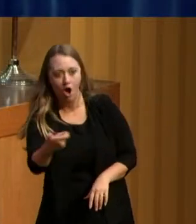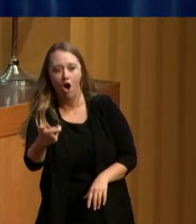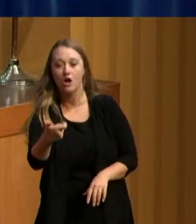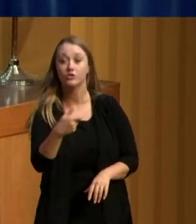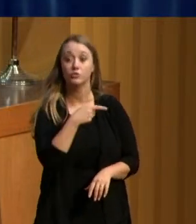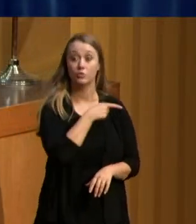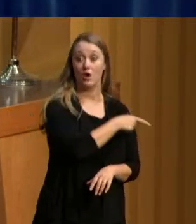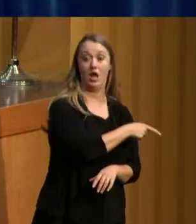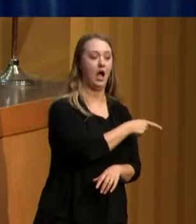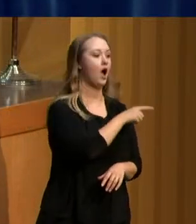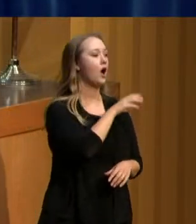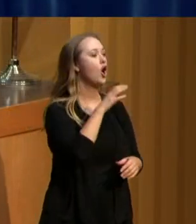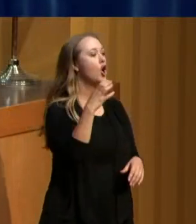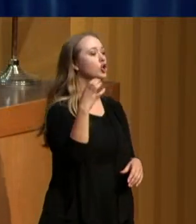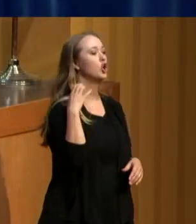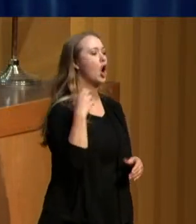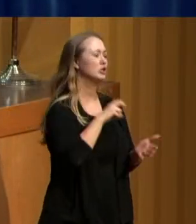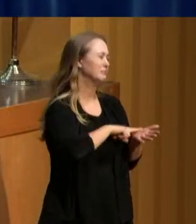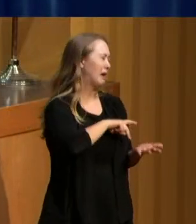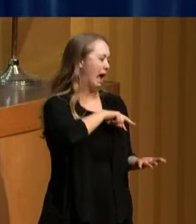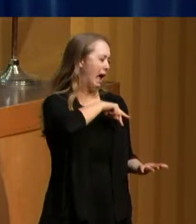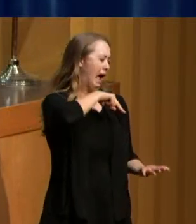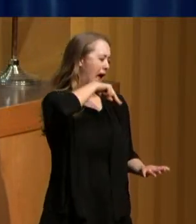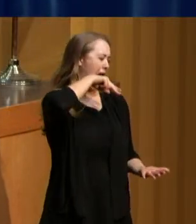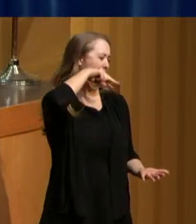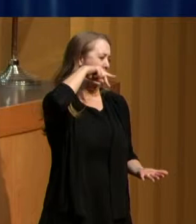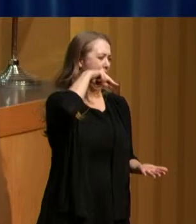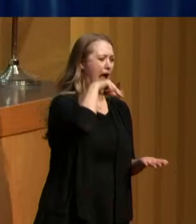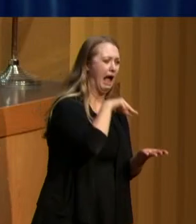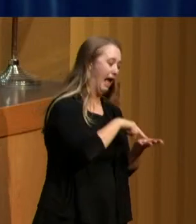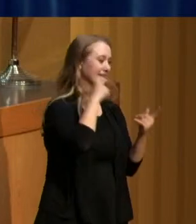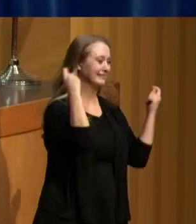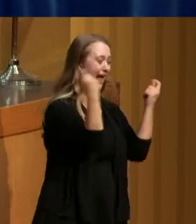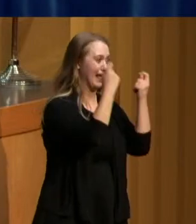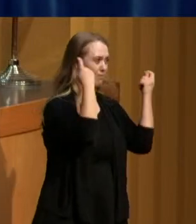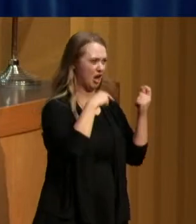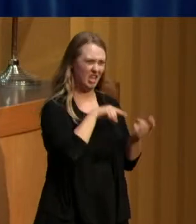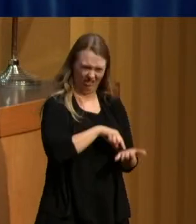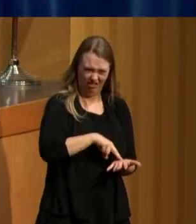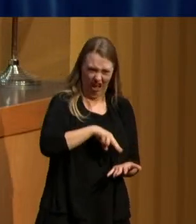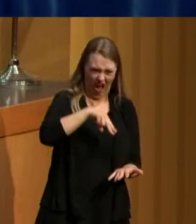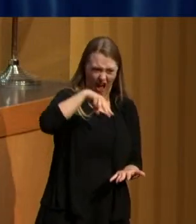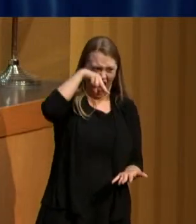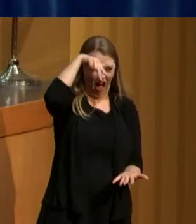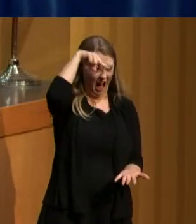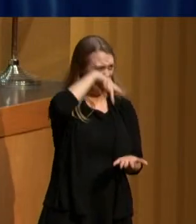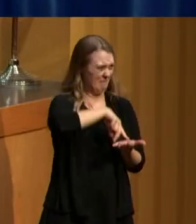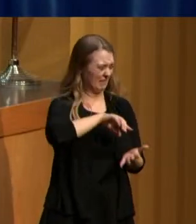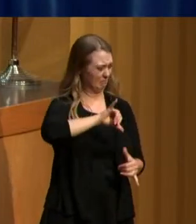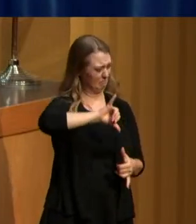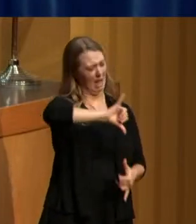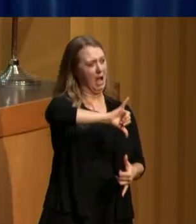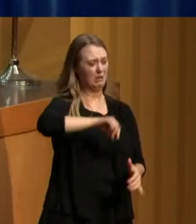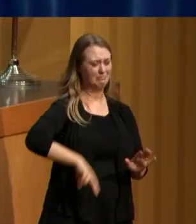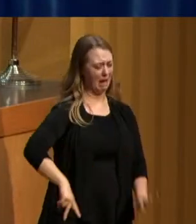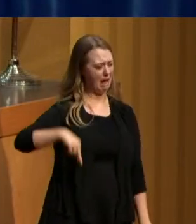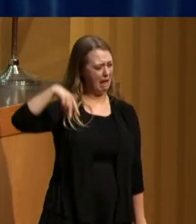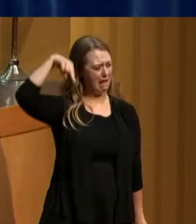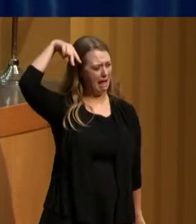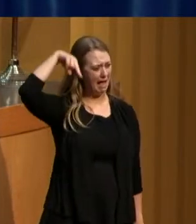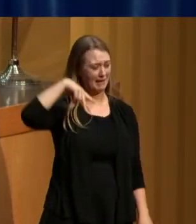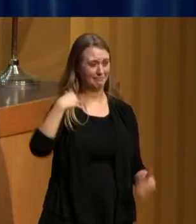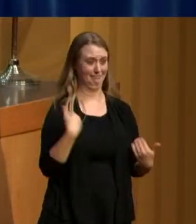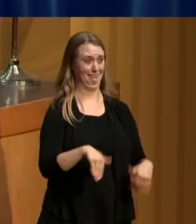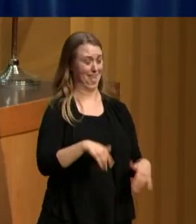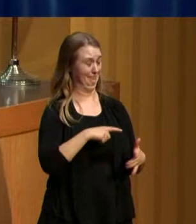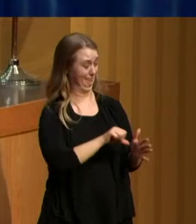Cigar got when he jumped up to celebrate, right? He got like 6-7 inches of air, Coach. I mean, you were up there. We